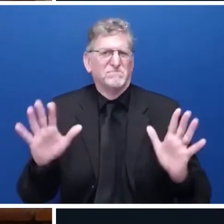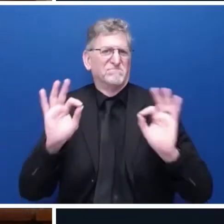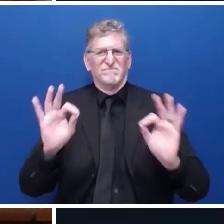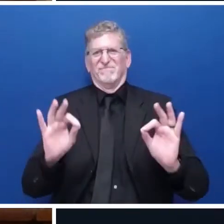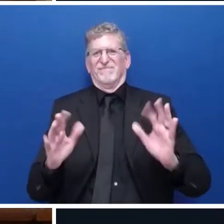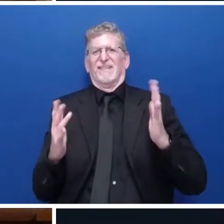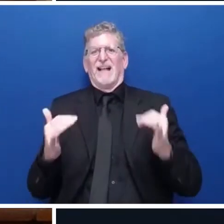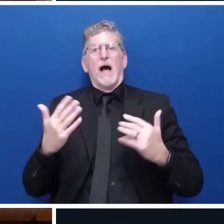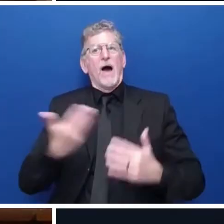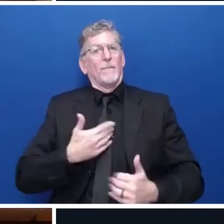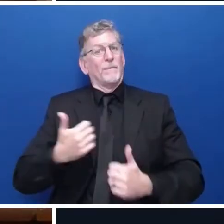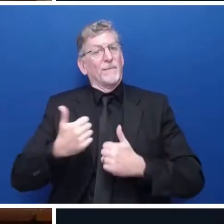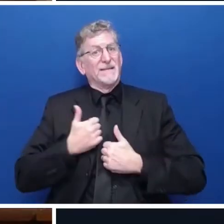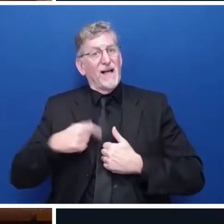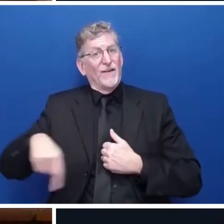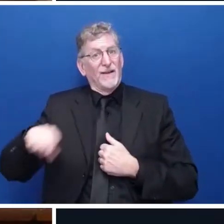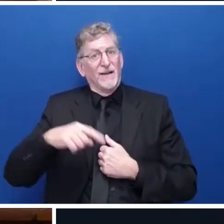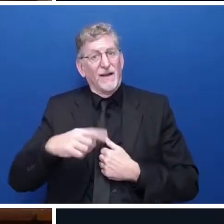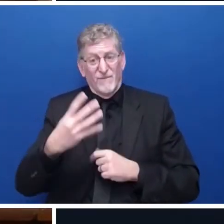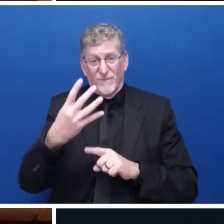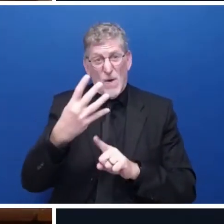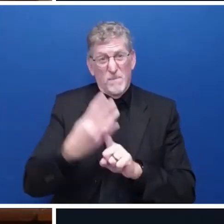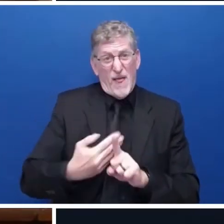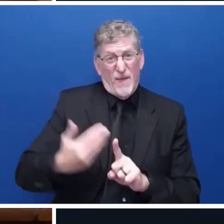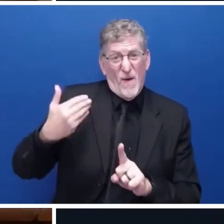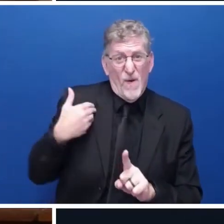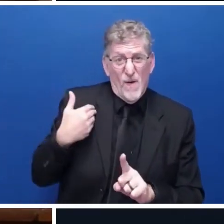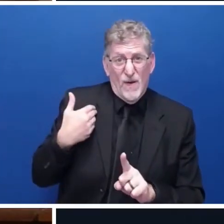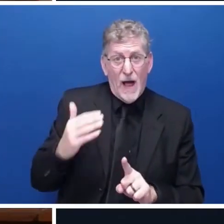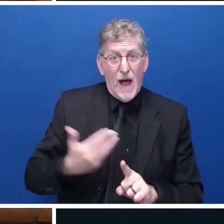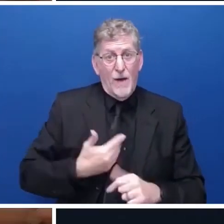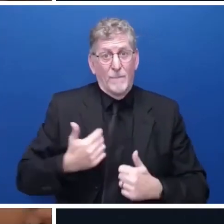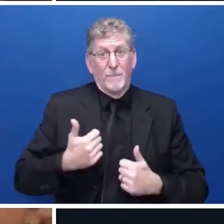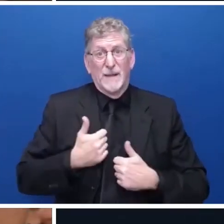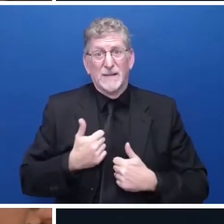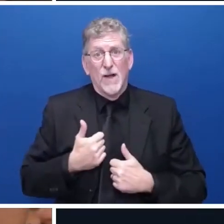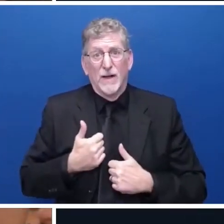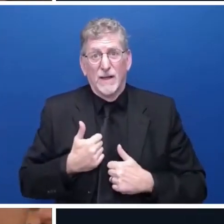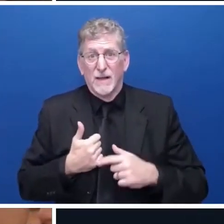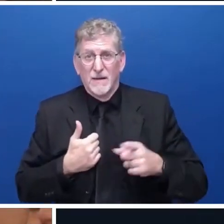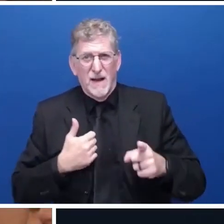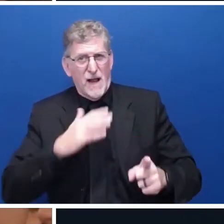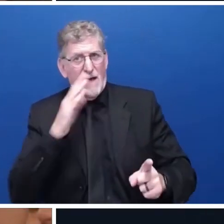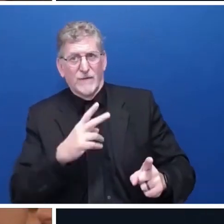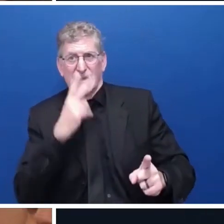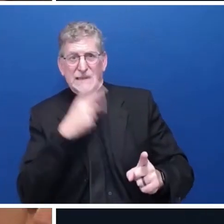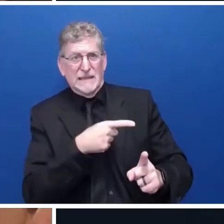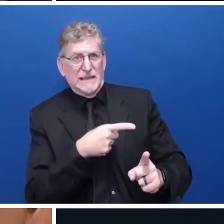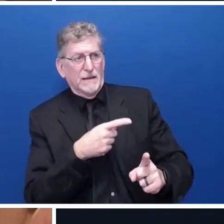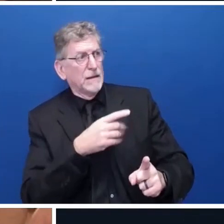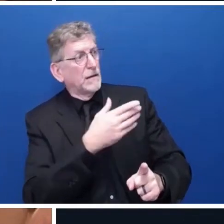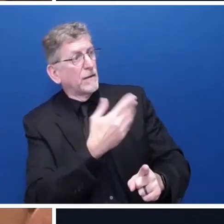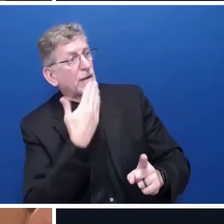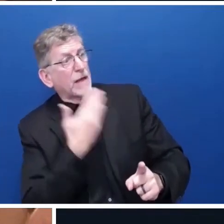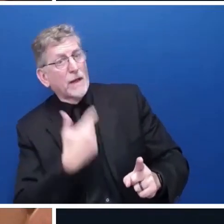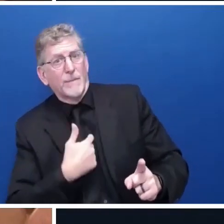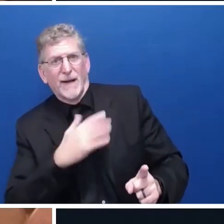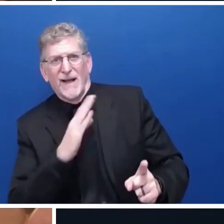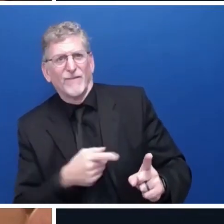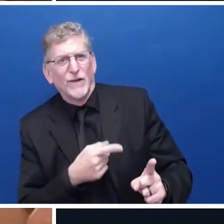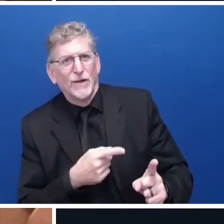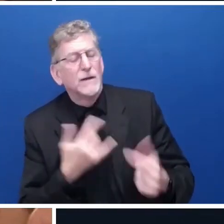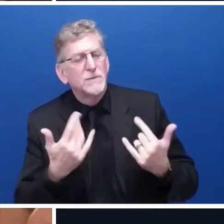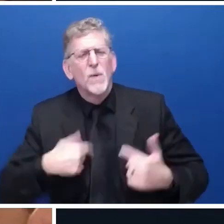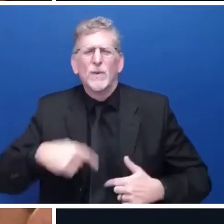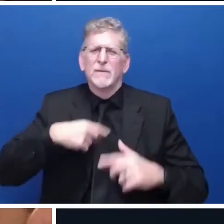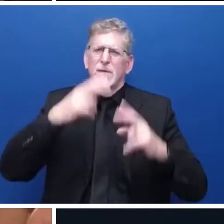4 months ago, our military, I never see a person in the military that doesn't thank me for it. So we're honored to do it. They deserve it. And we